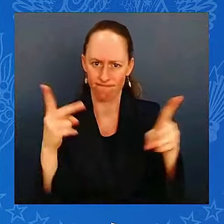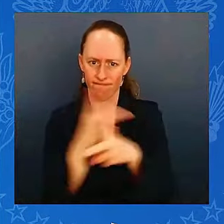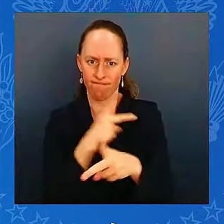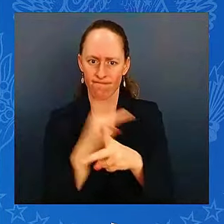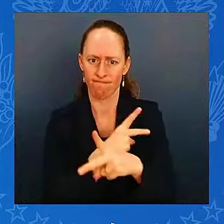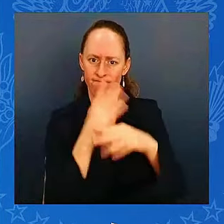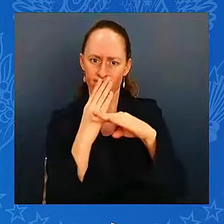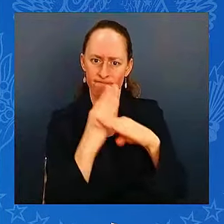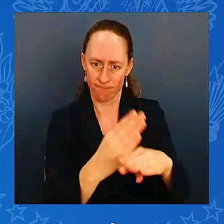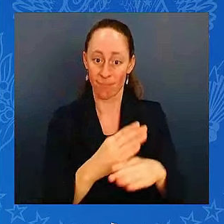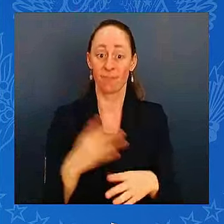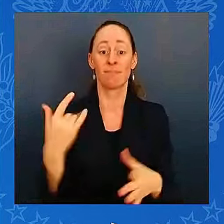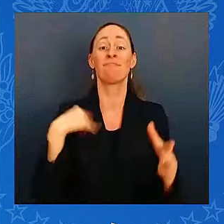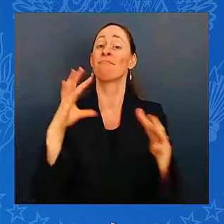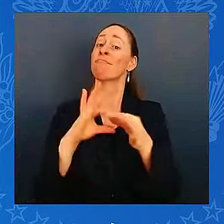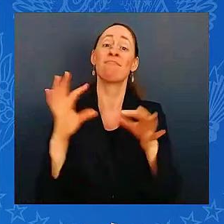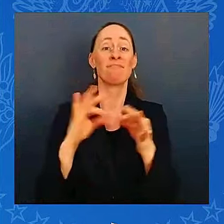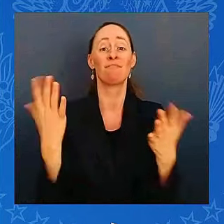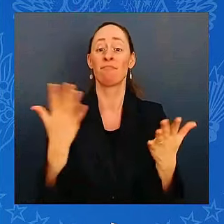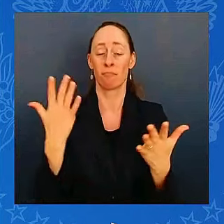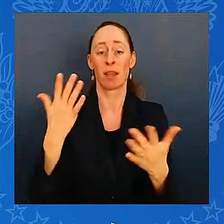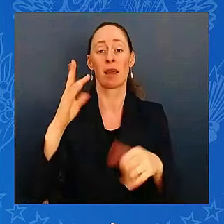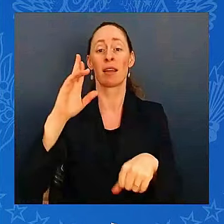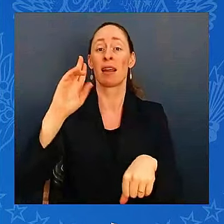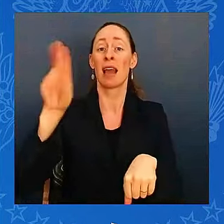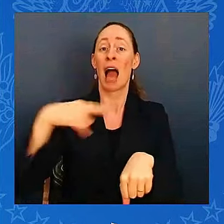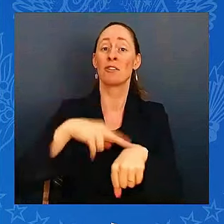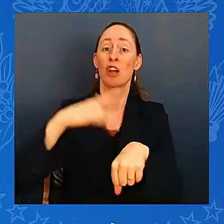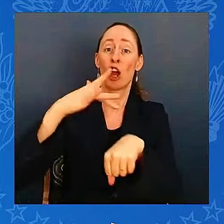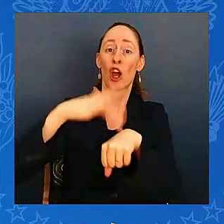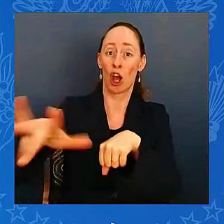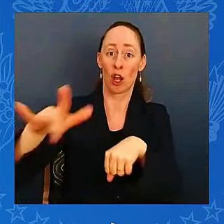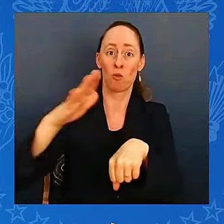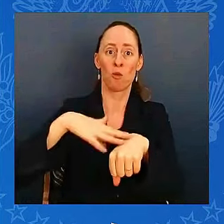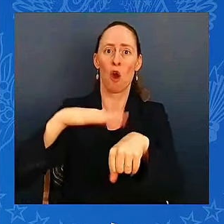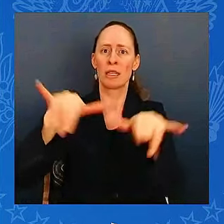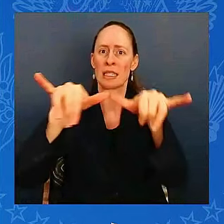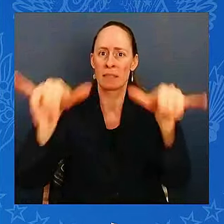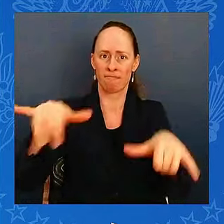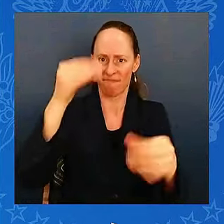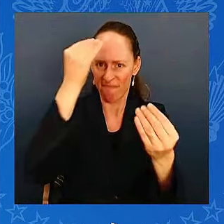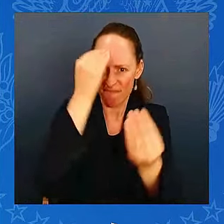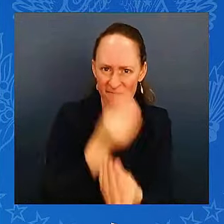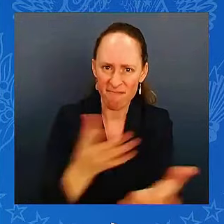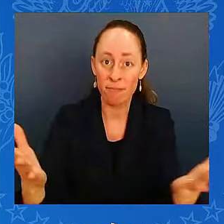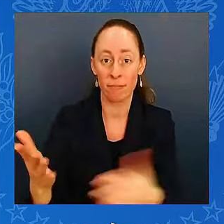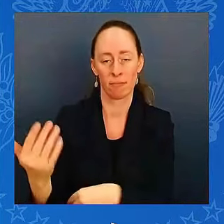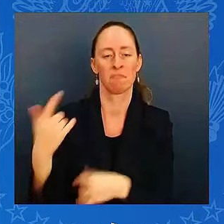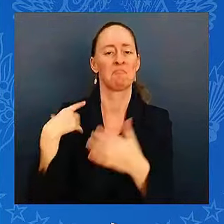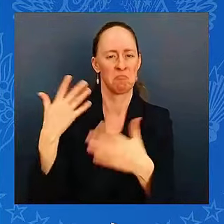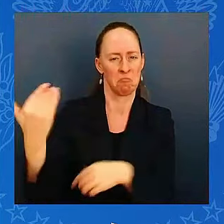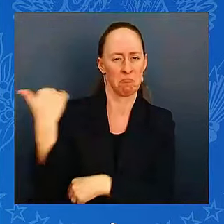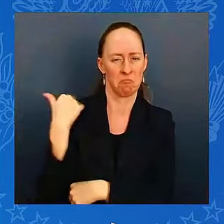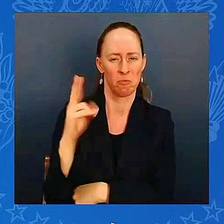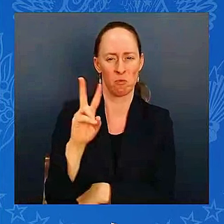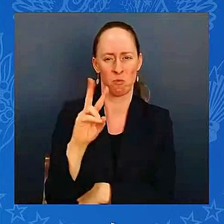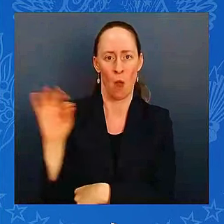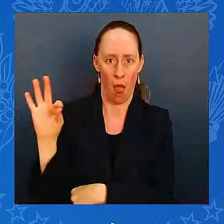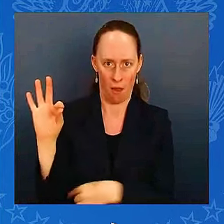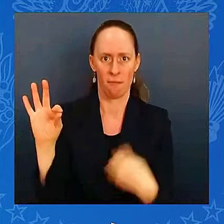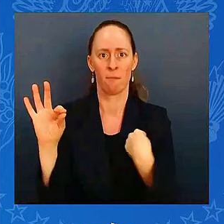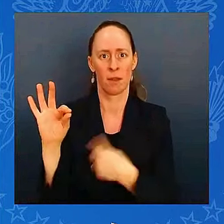in 2009 by the Italian Department of Anti-Drug Policies and operating within the EU